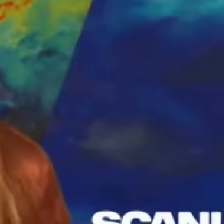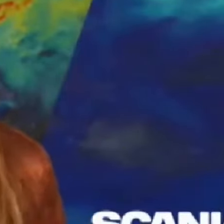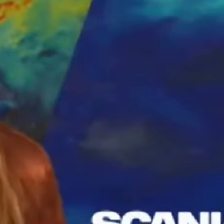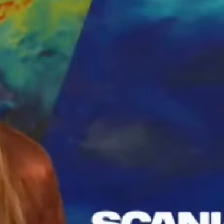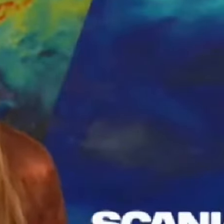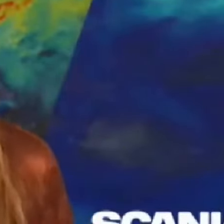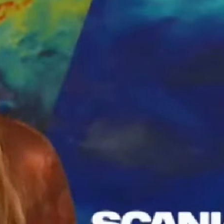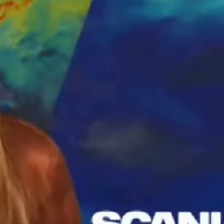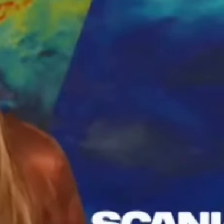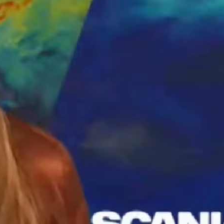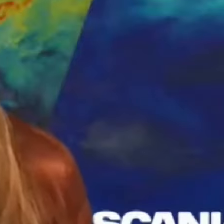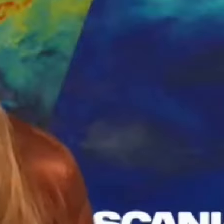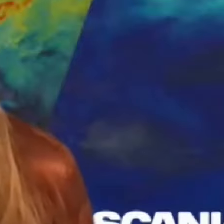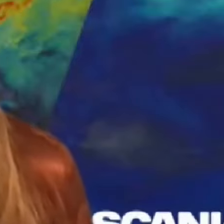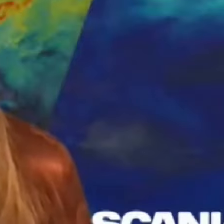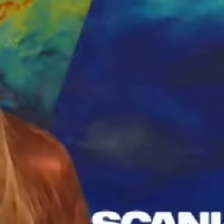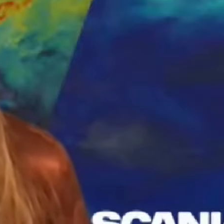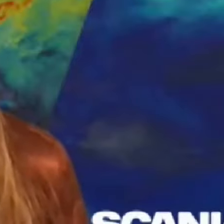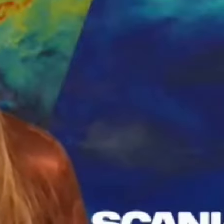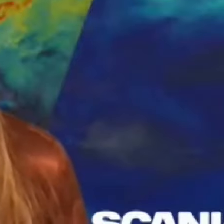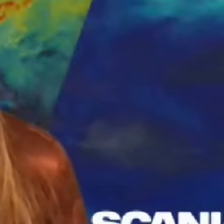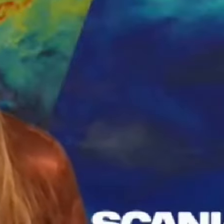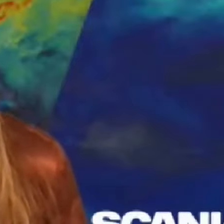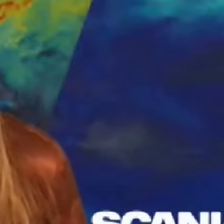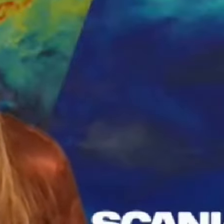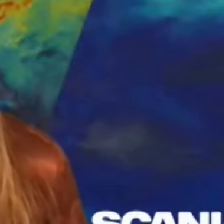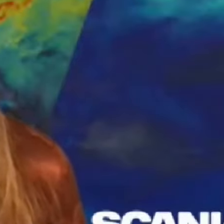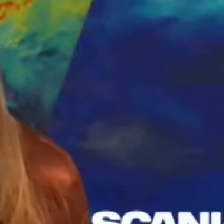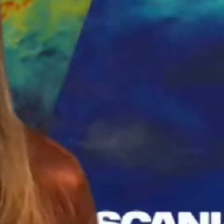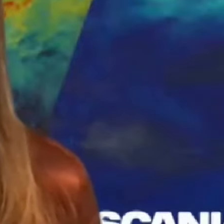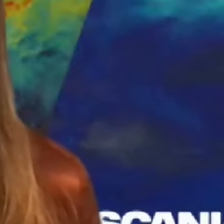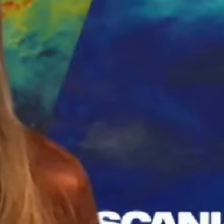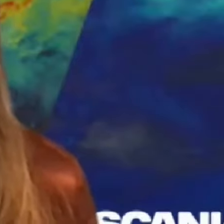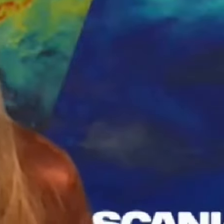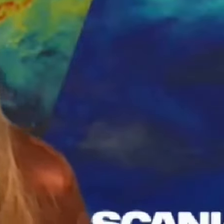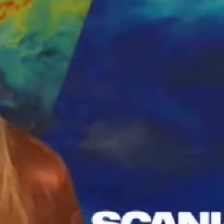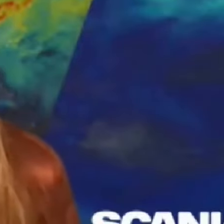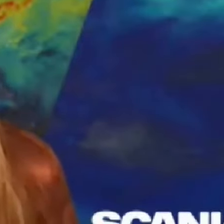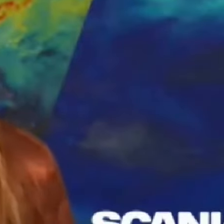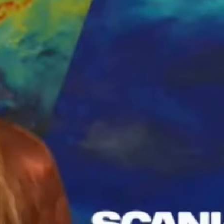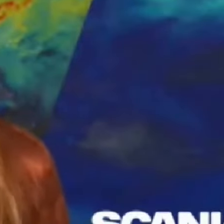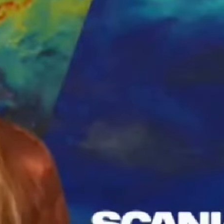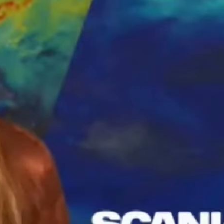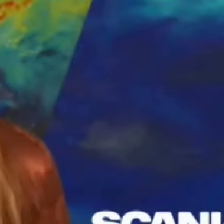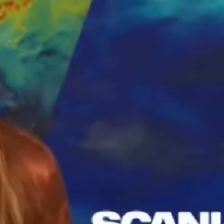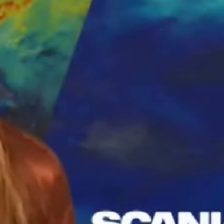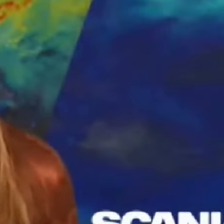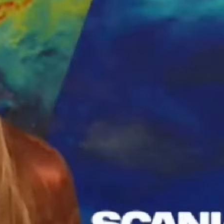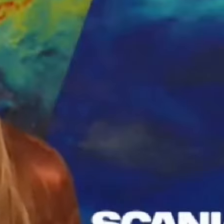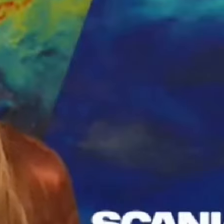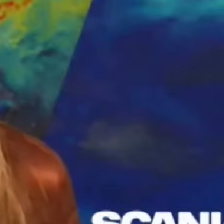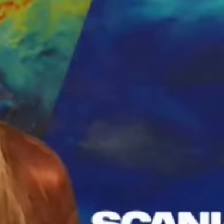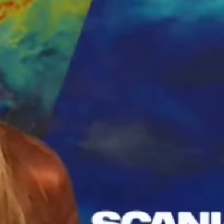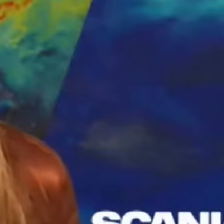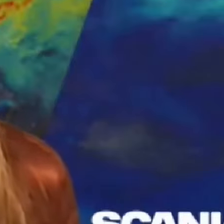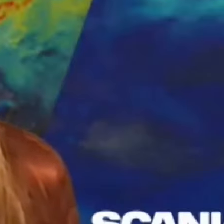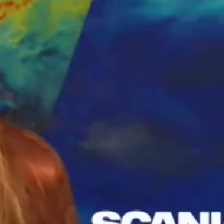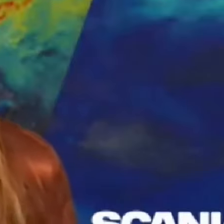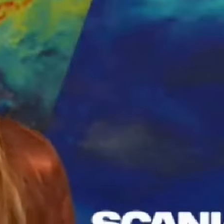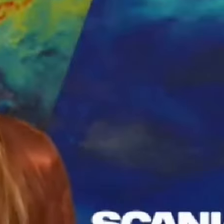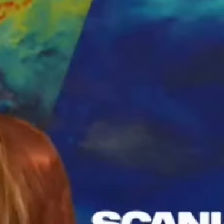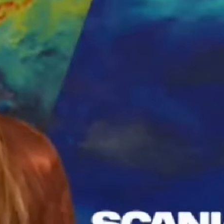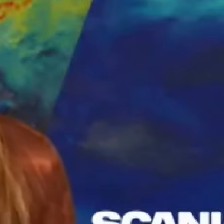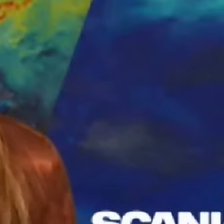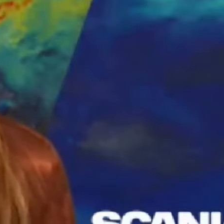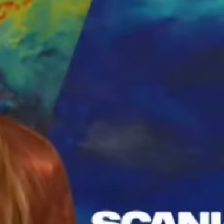it's a huge issue where we need business and society and all parts of society working